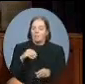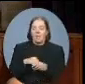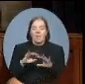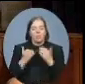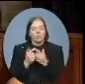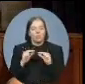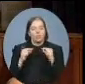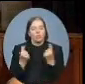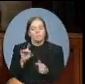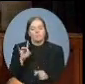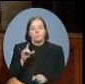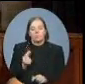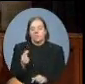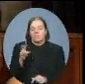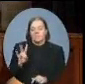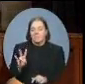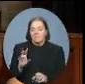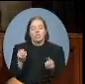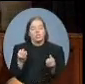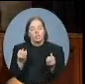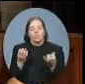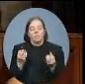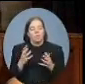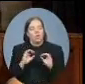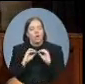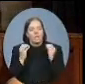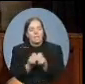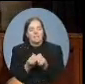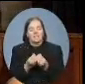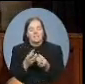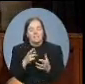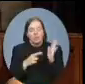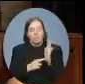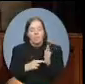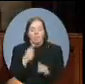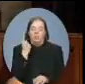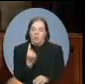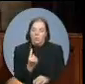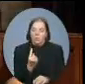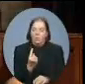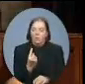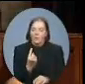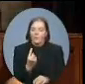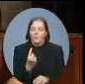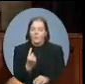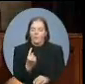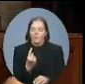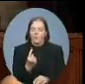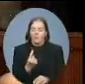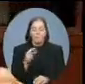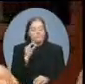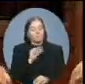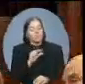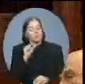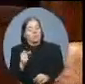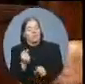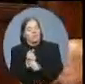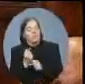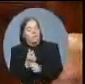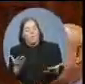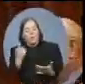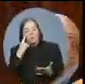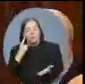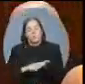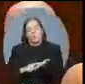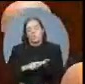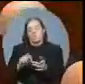deserve better. Will the Minister of Finance explain what our government is prepared to do to address this situation? The Honourable Minister of